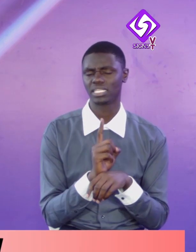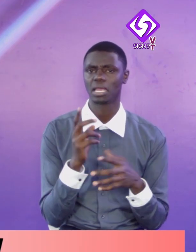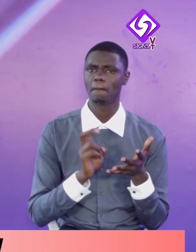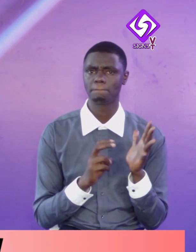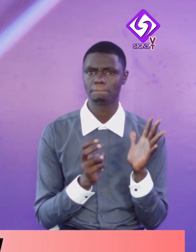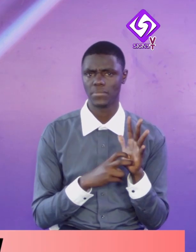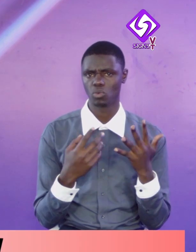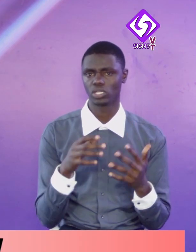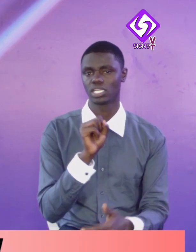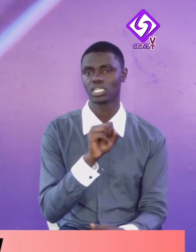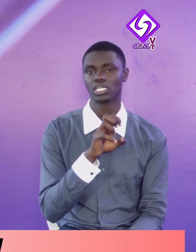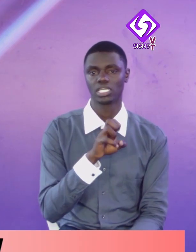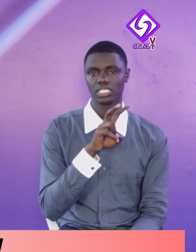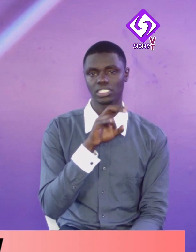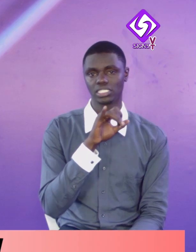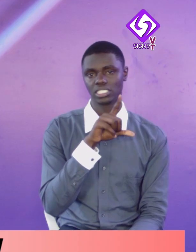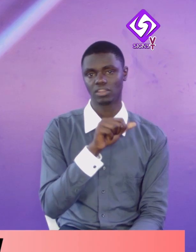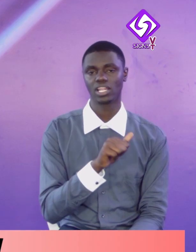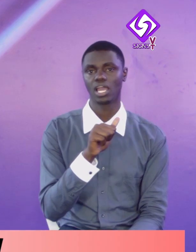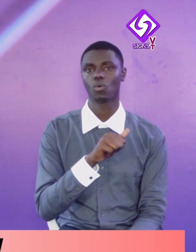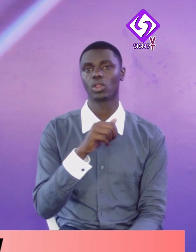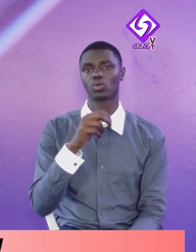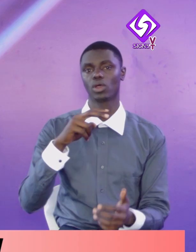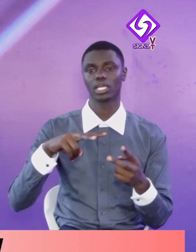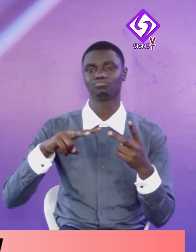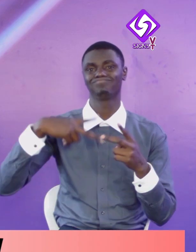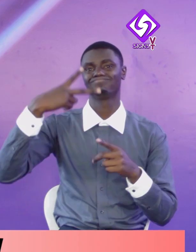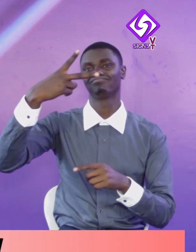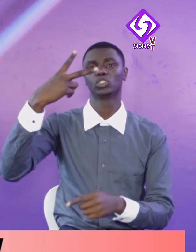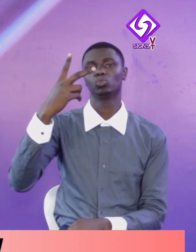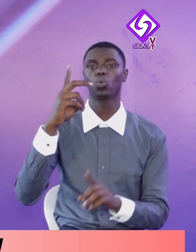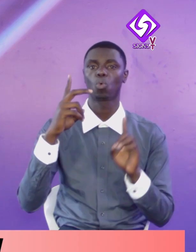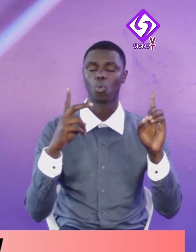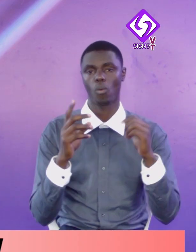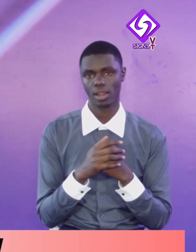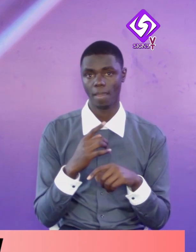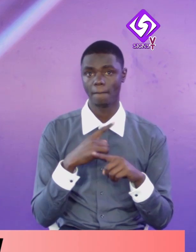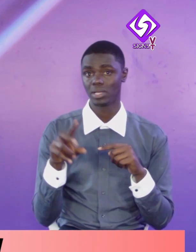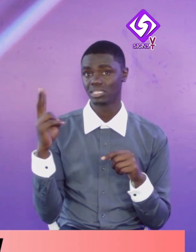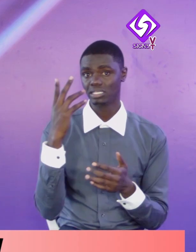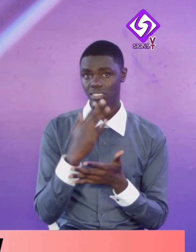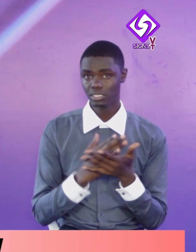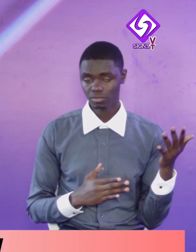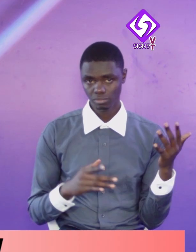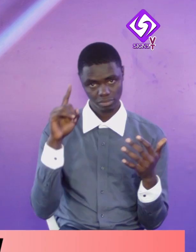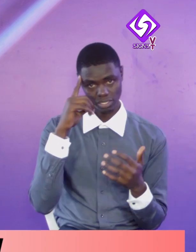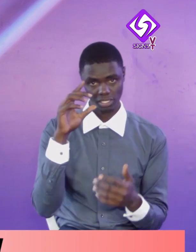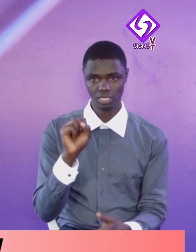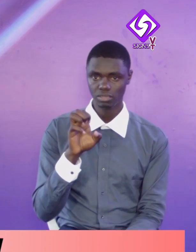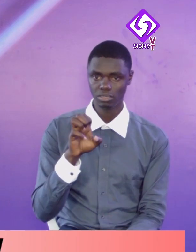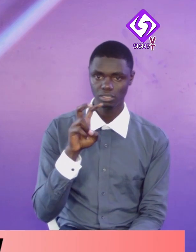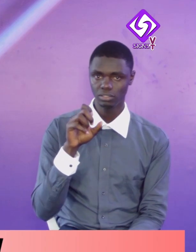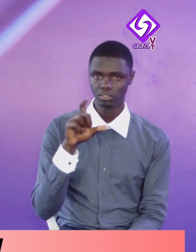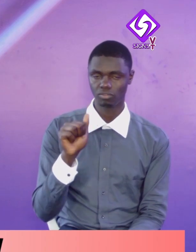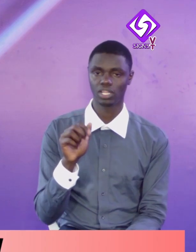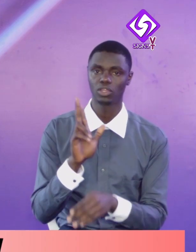already Sevilla were up 2-1 in the first half. But in the second half, I think Sevilla used their